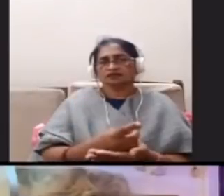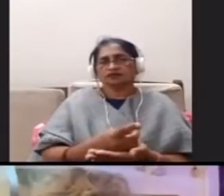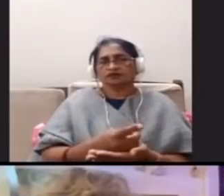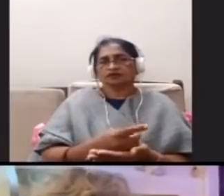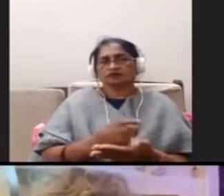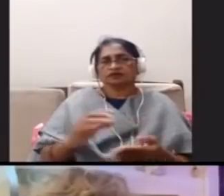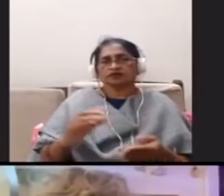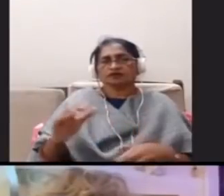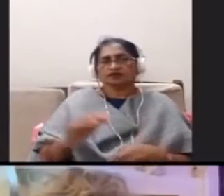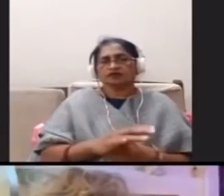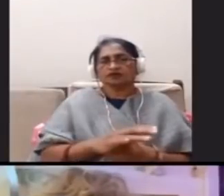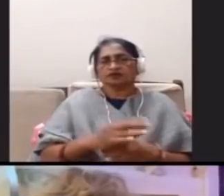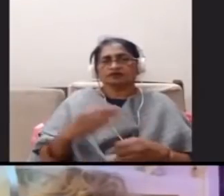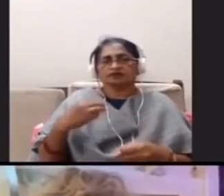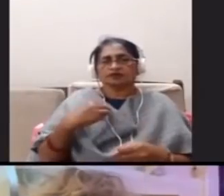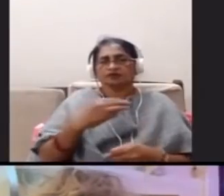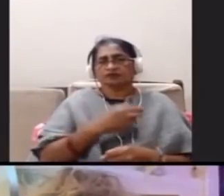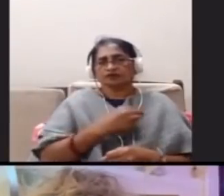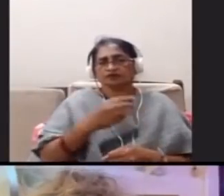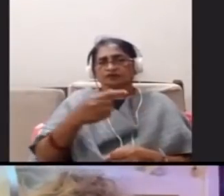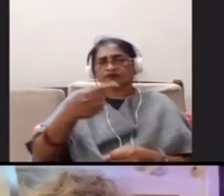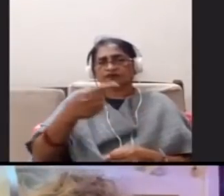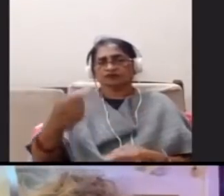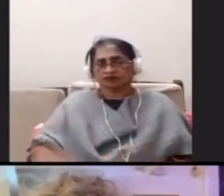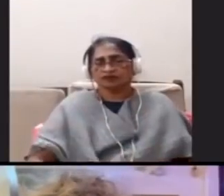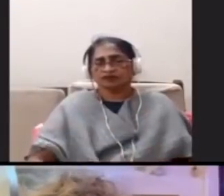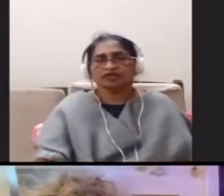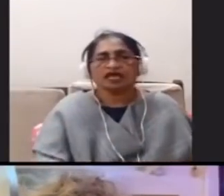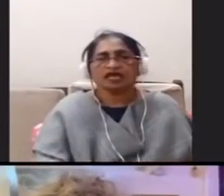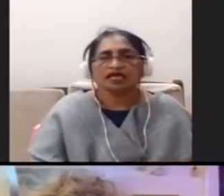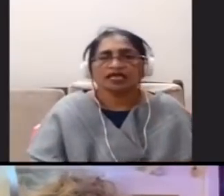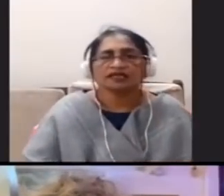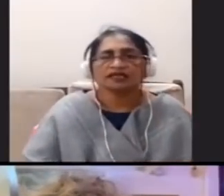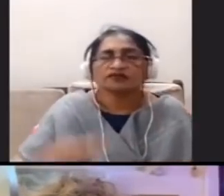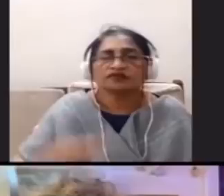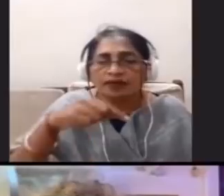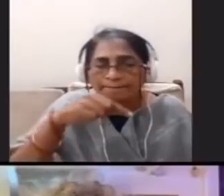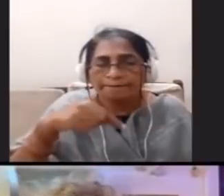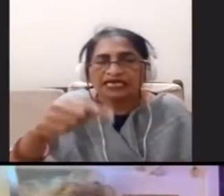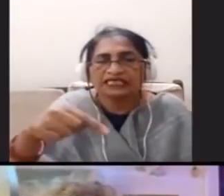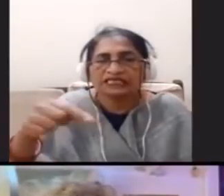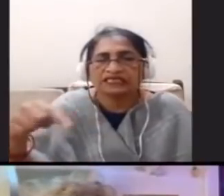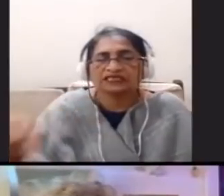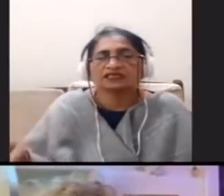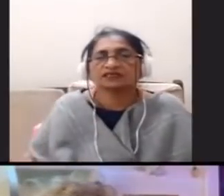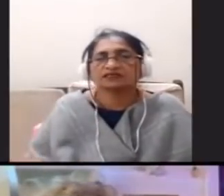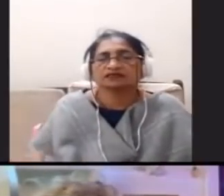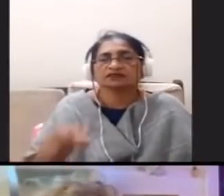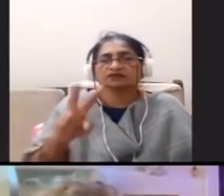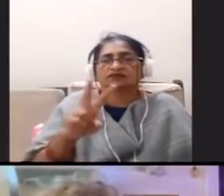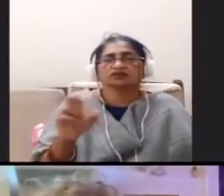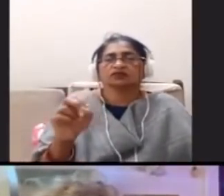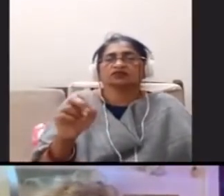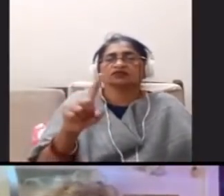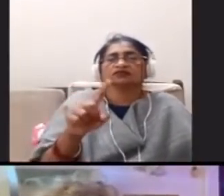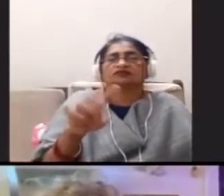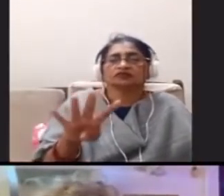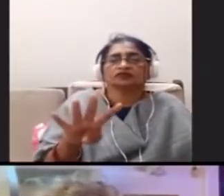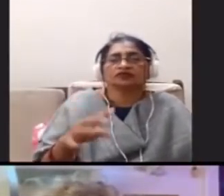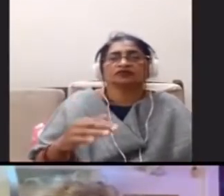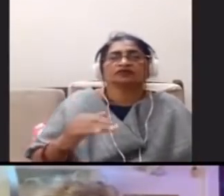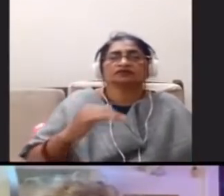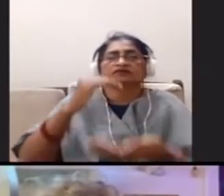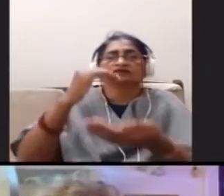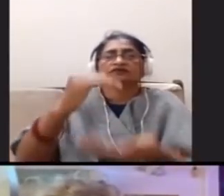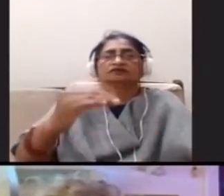the mouth and foot painting artists, of which she is still today. In 2014, Alison was awarded an honorary doctorate